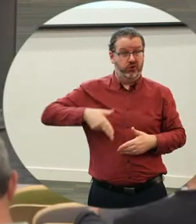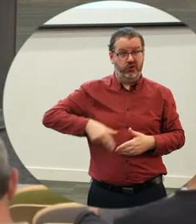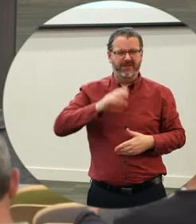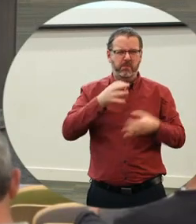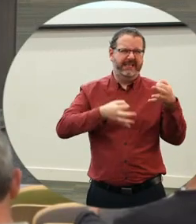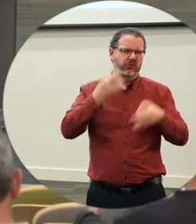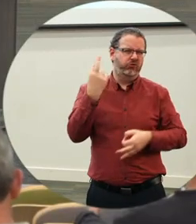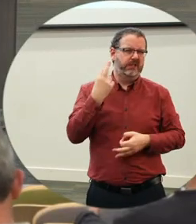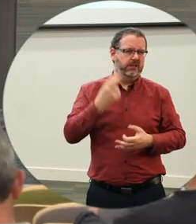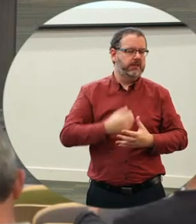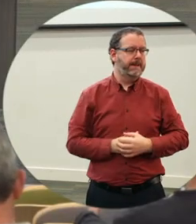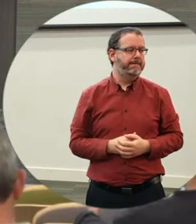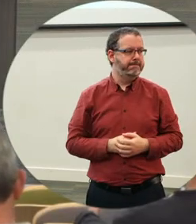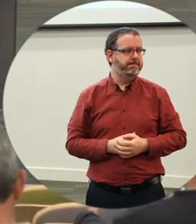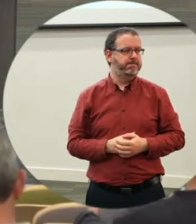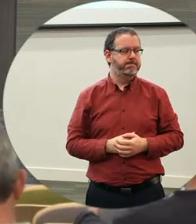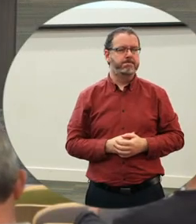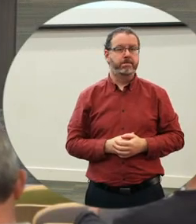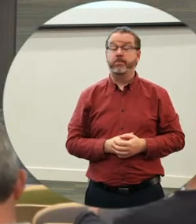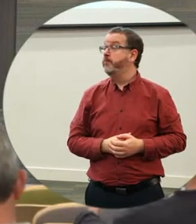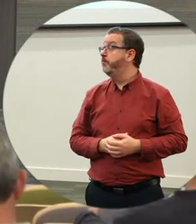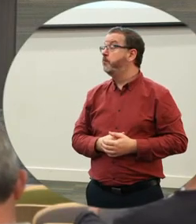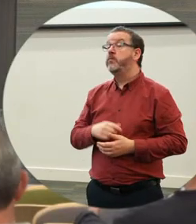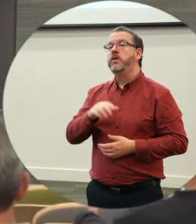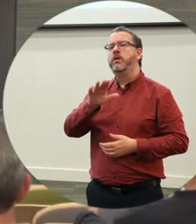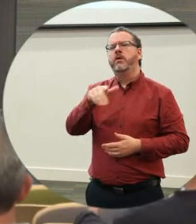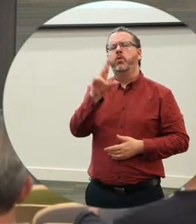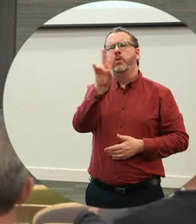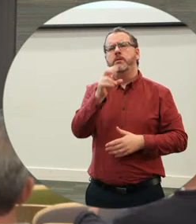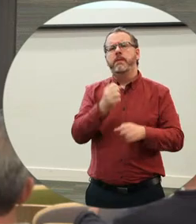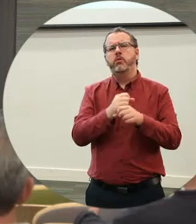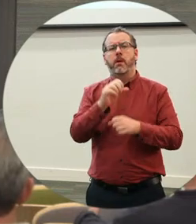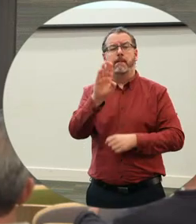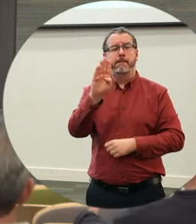How many people joined the Broy Harriers?